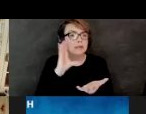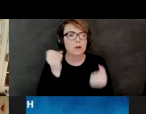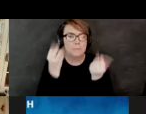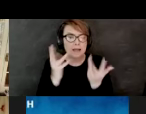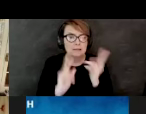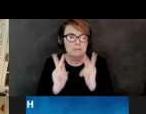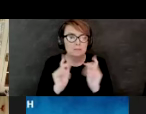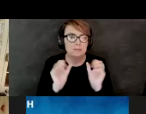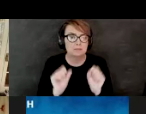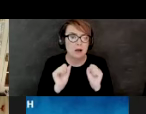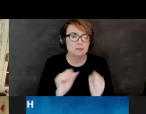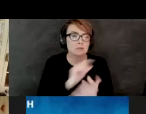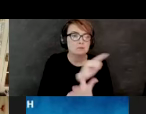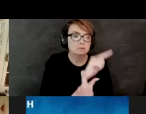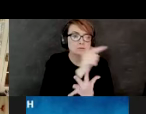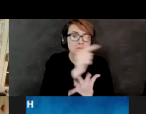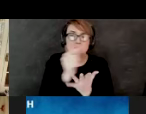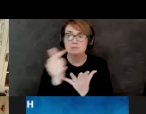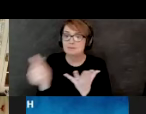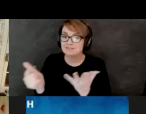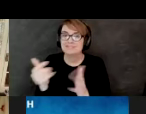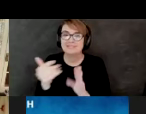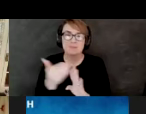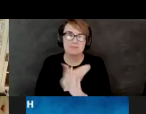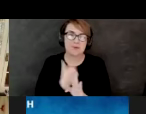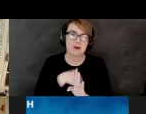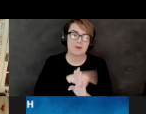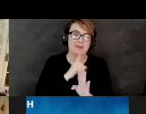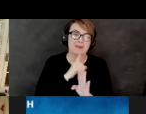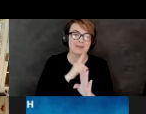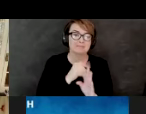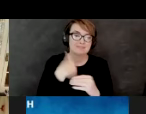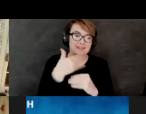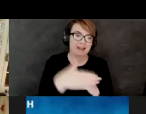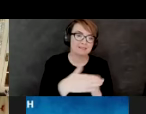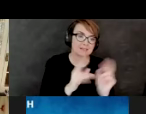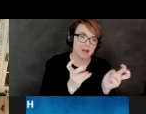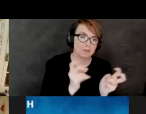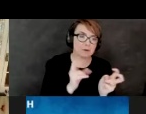possible, before we move on and before we recess the meeting.